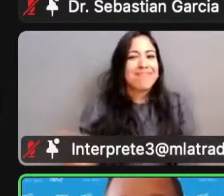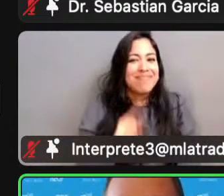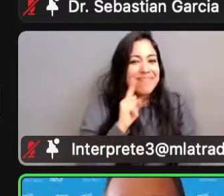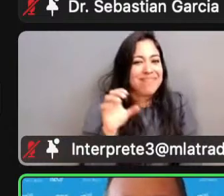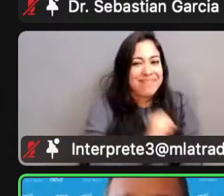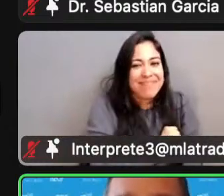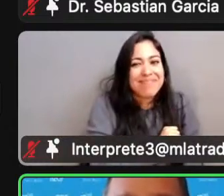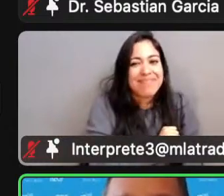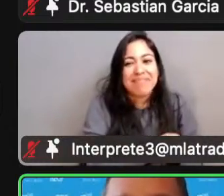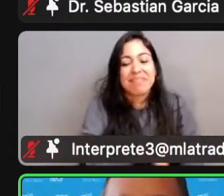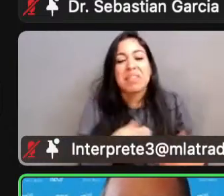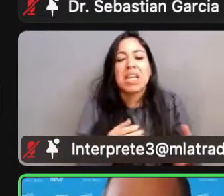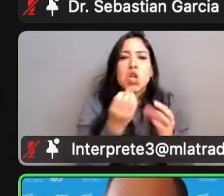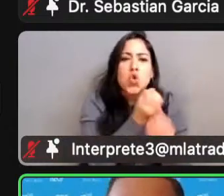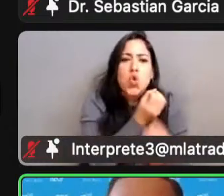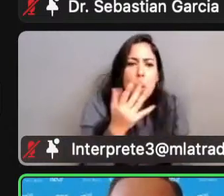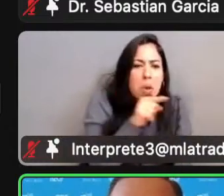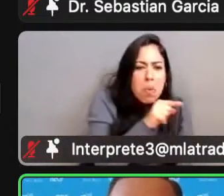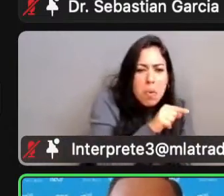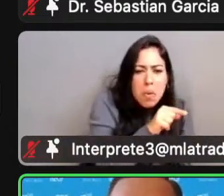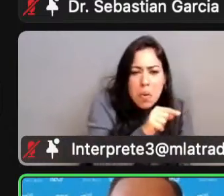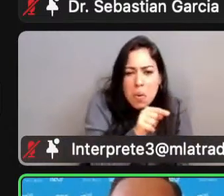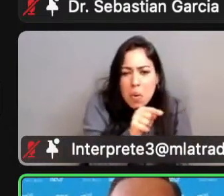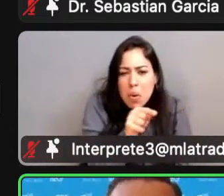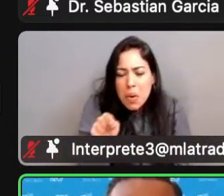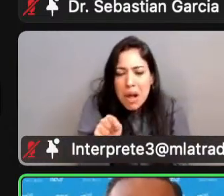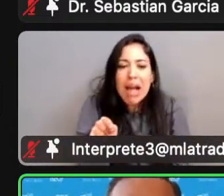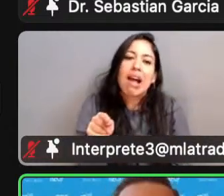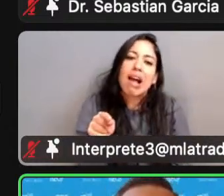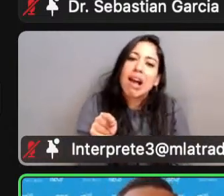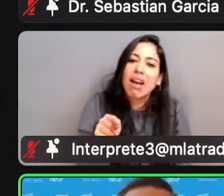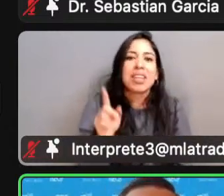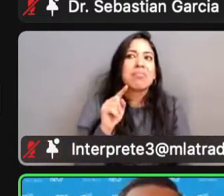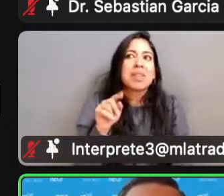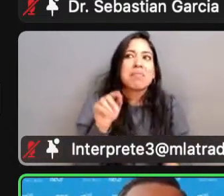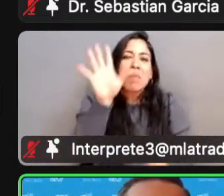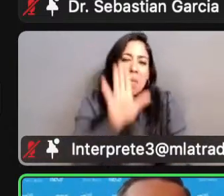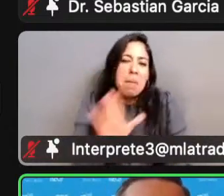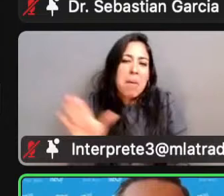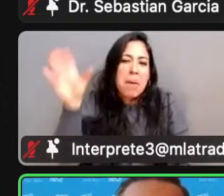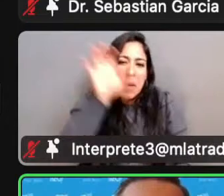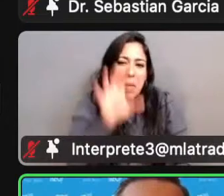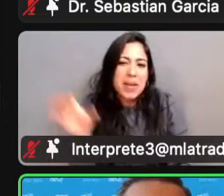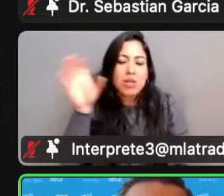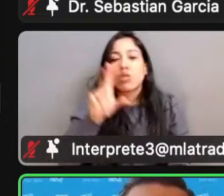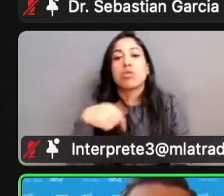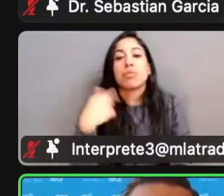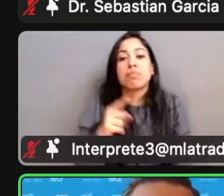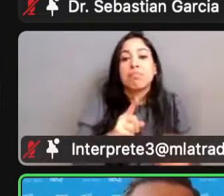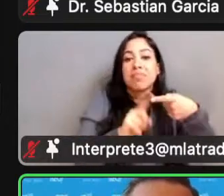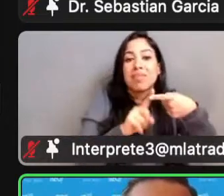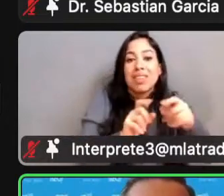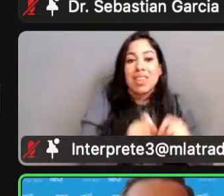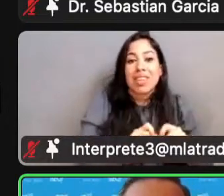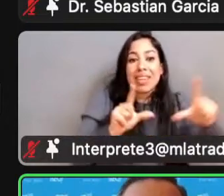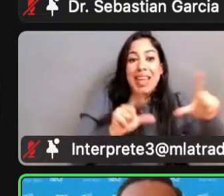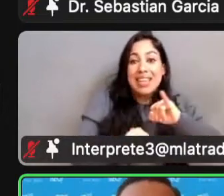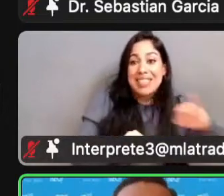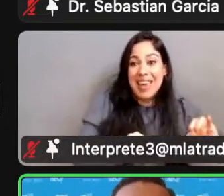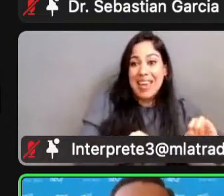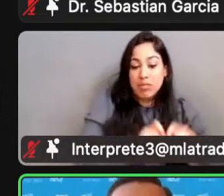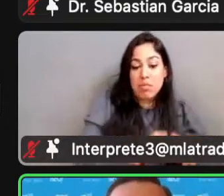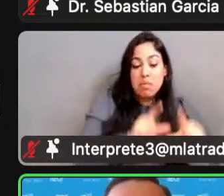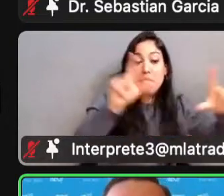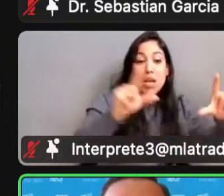sounds familiar if we see beyond the figures to the region. Firstly, we see in the chapter, the right-hand